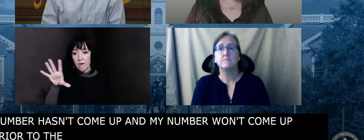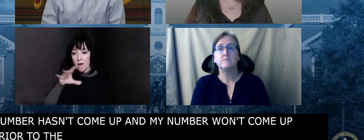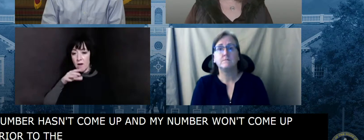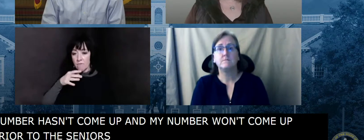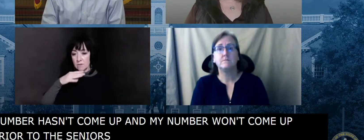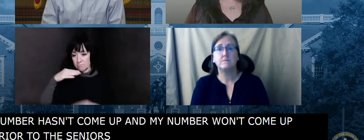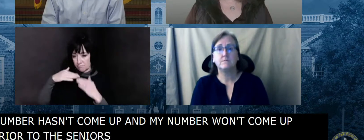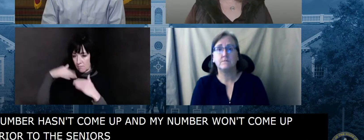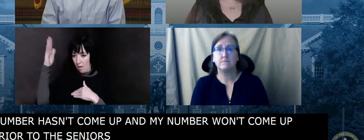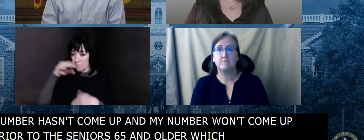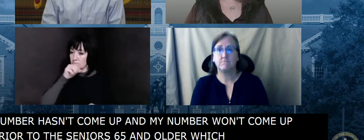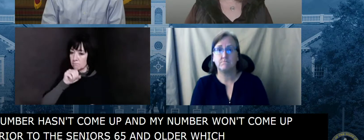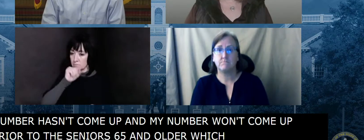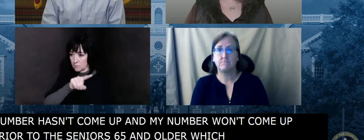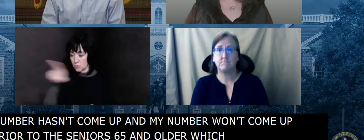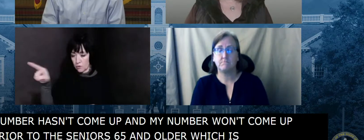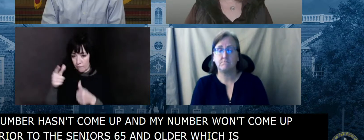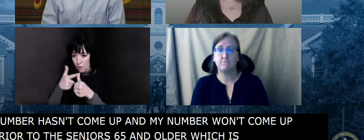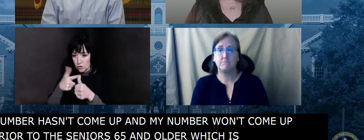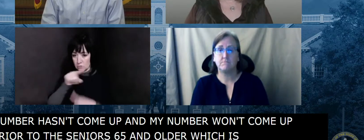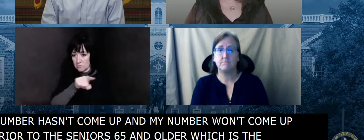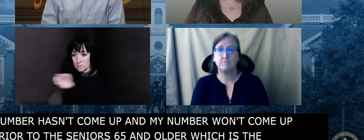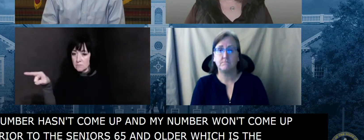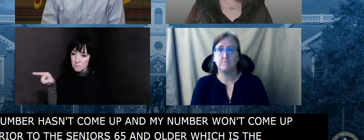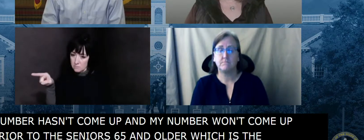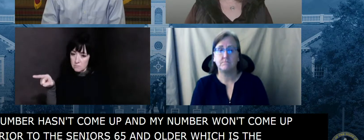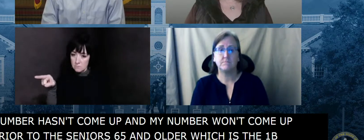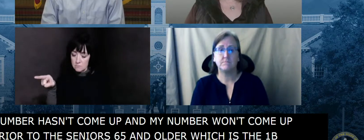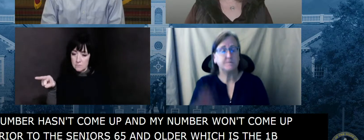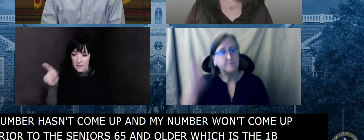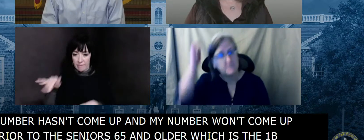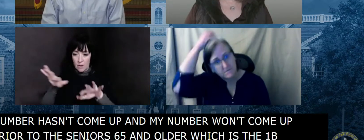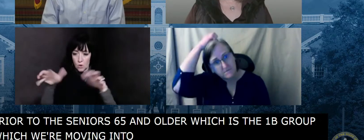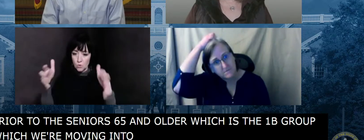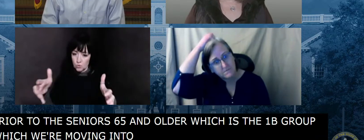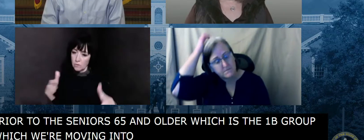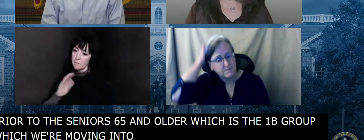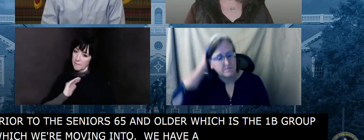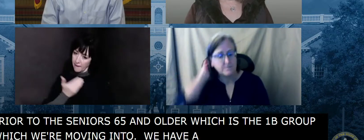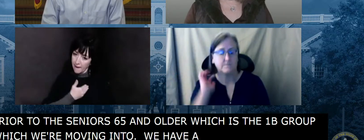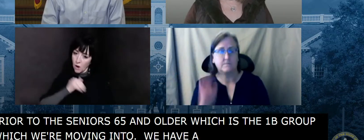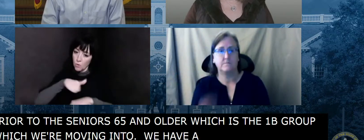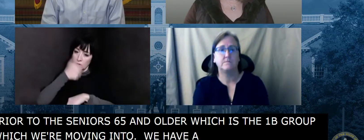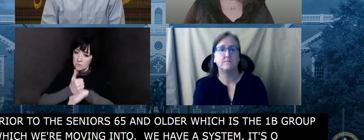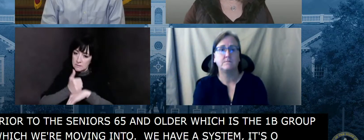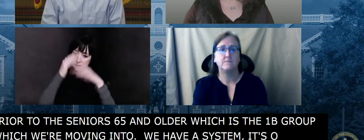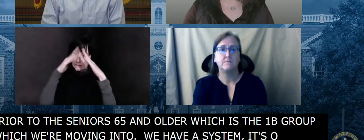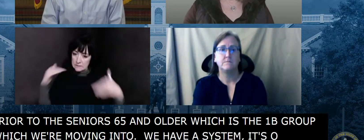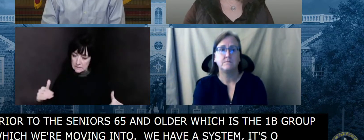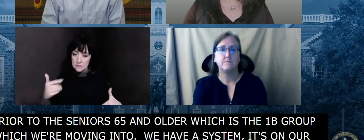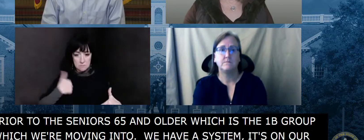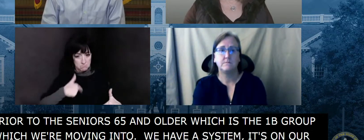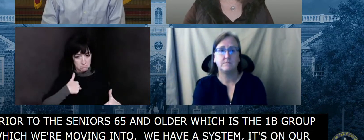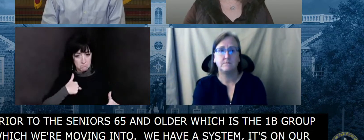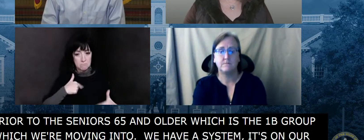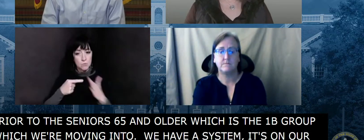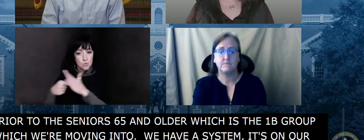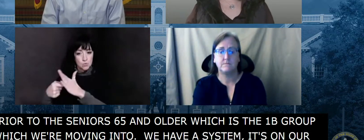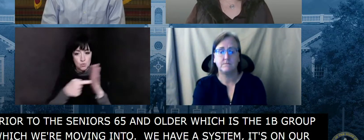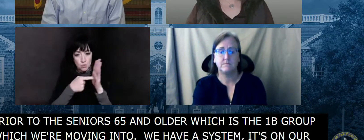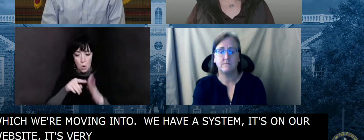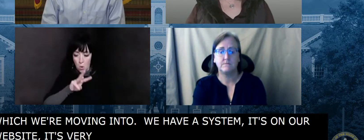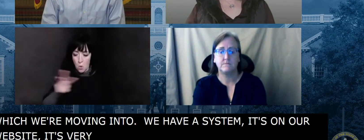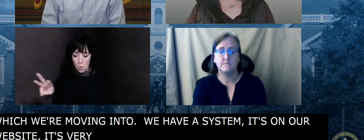that we're moving into. We have a system. It's on our website. It's very transparent where the priorities were